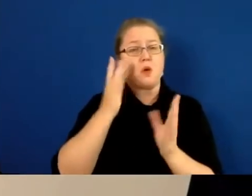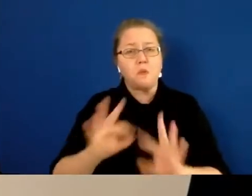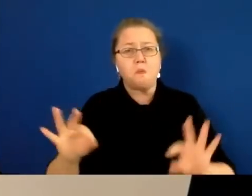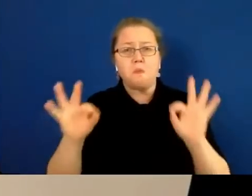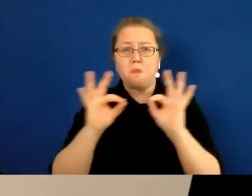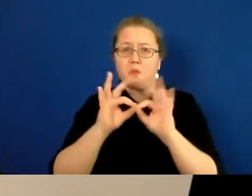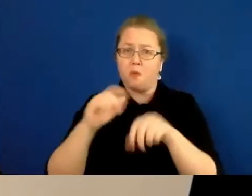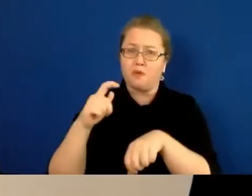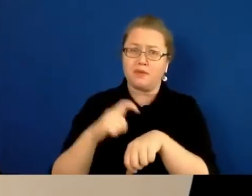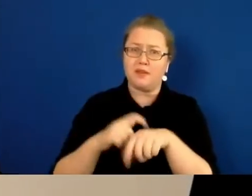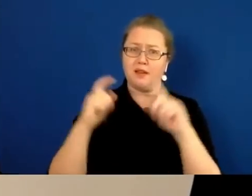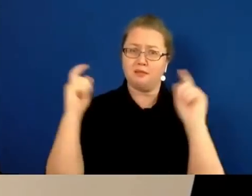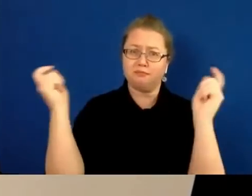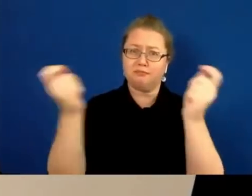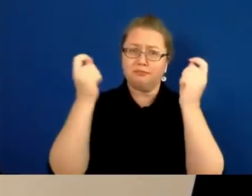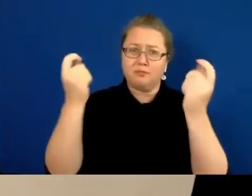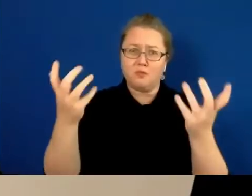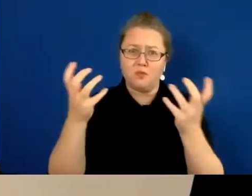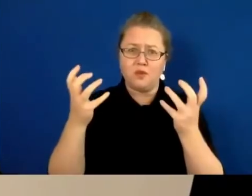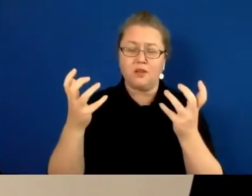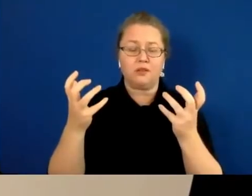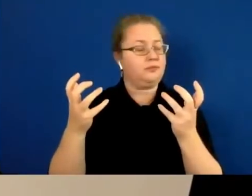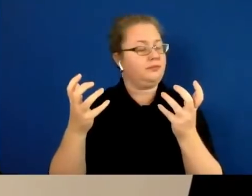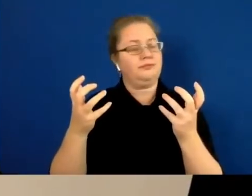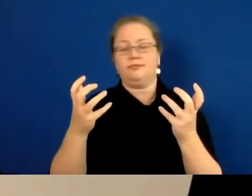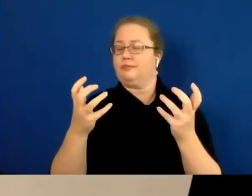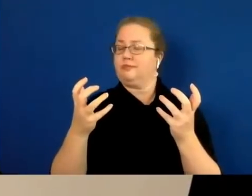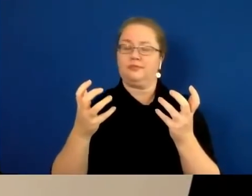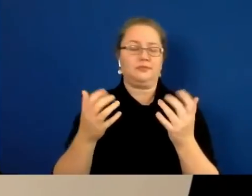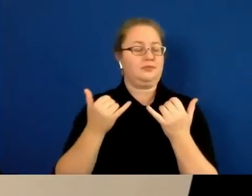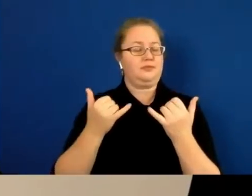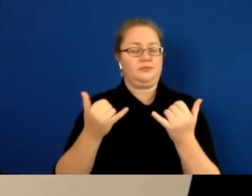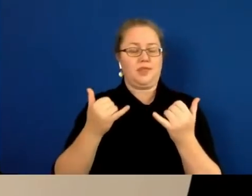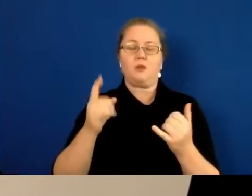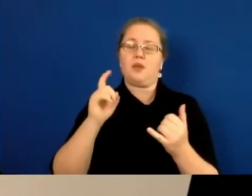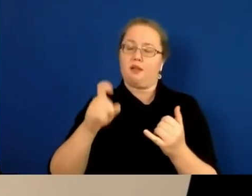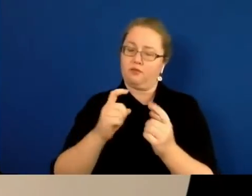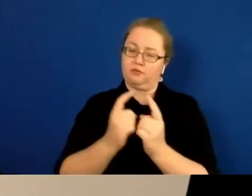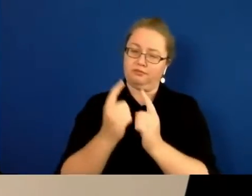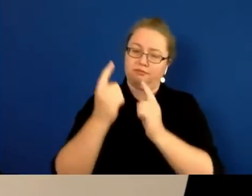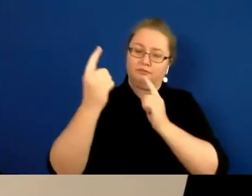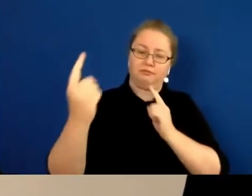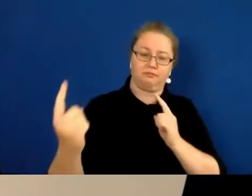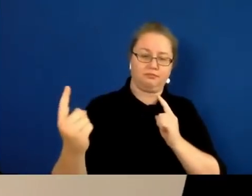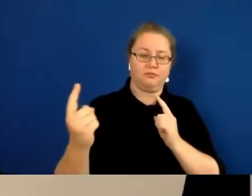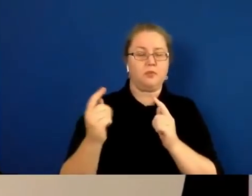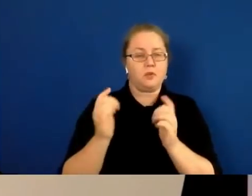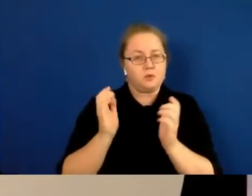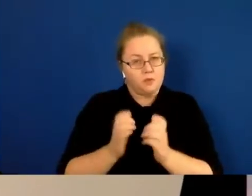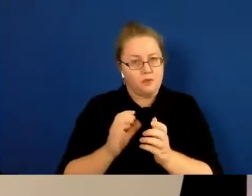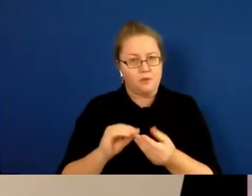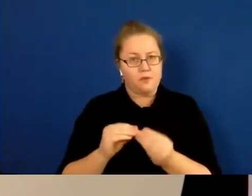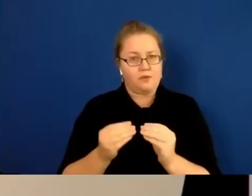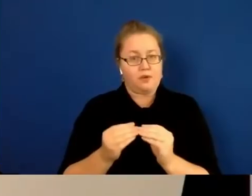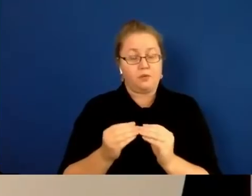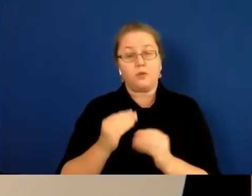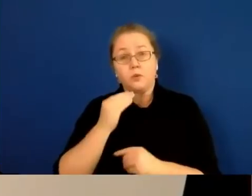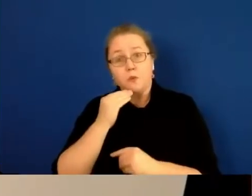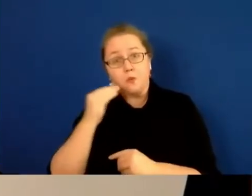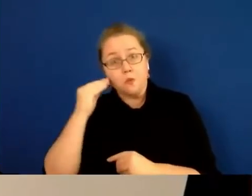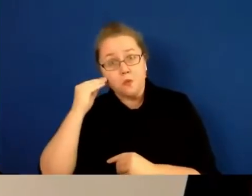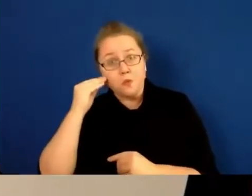elders and others who need that support. This is what we have to do now. These are the choices that we need to